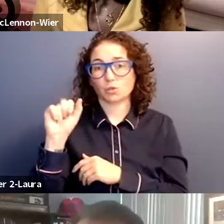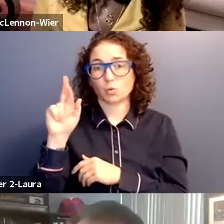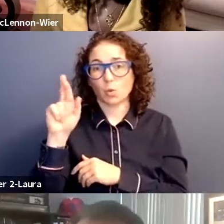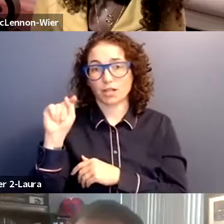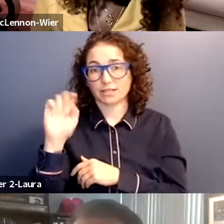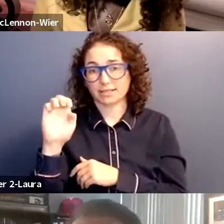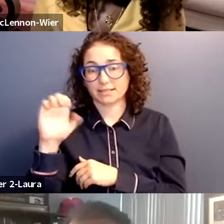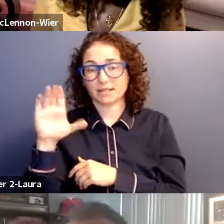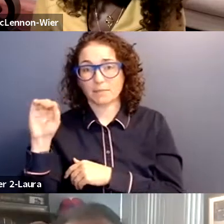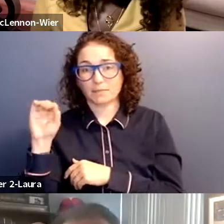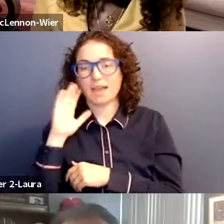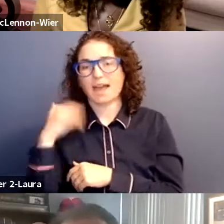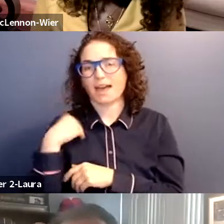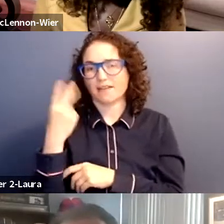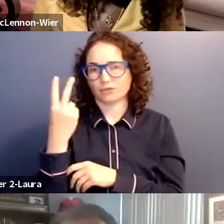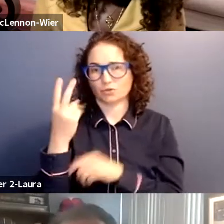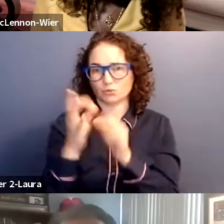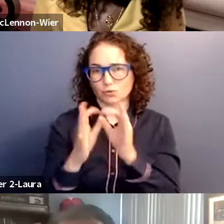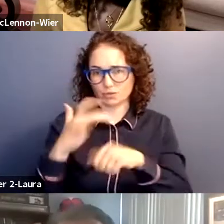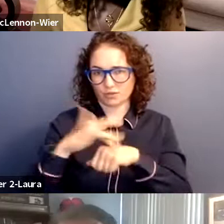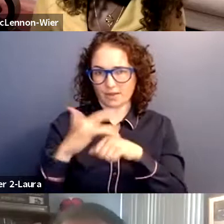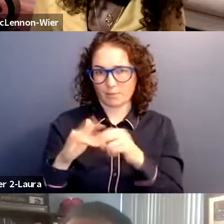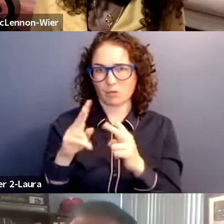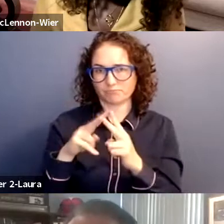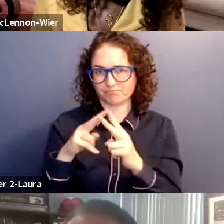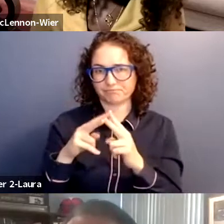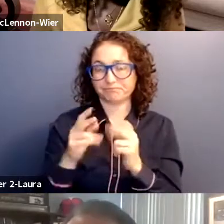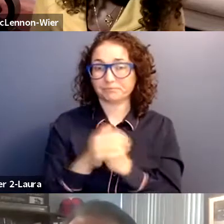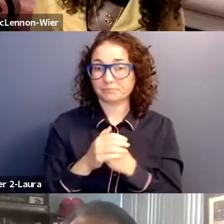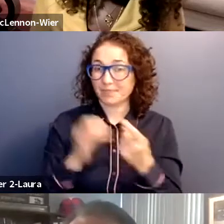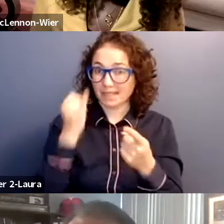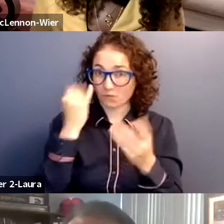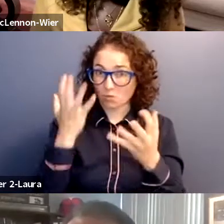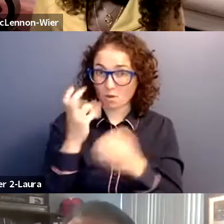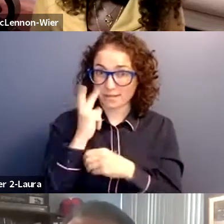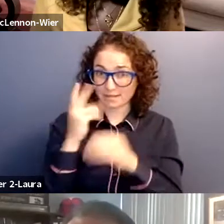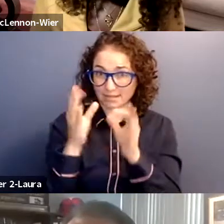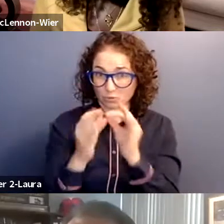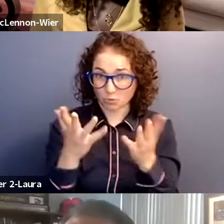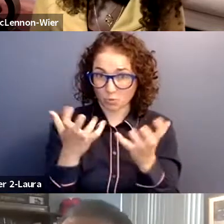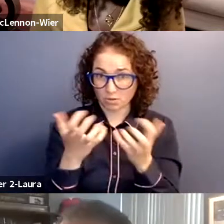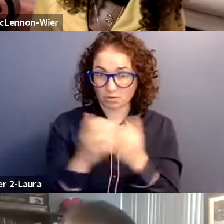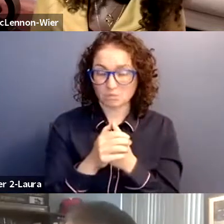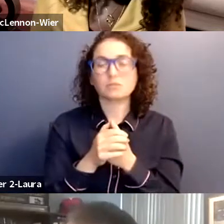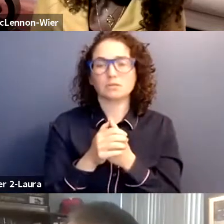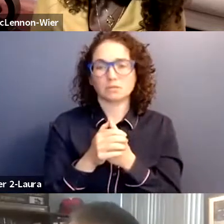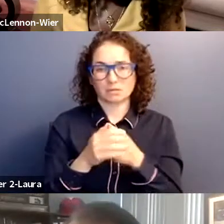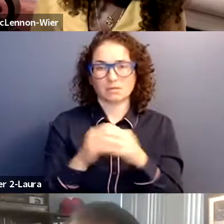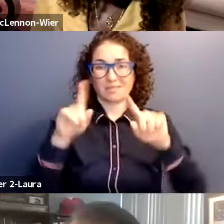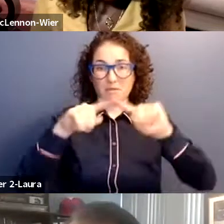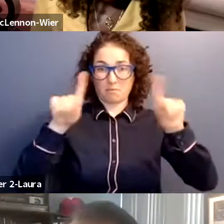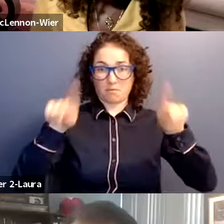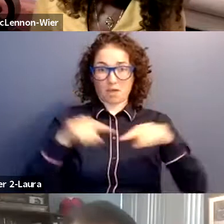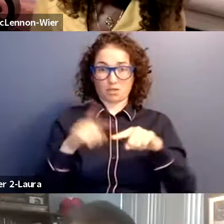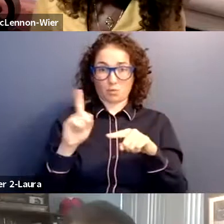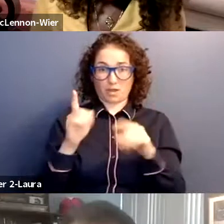2 interpreters available for this presentation. If you want to see the interpreters, please pin